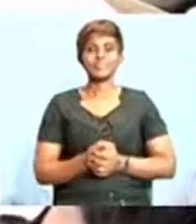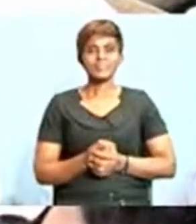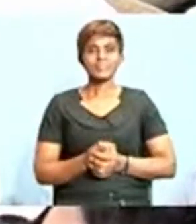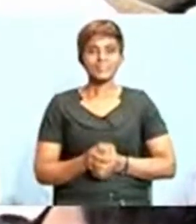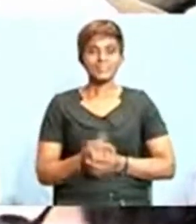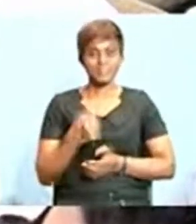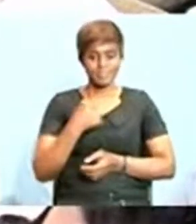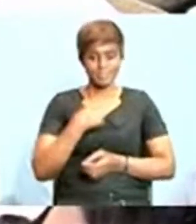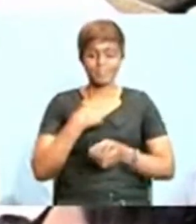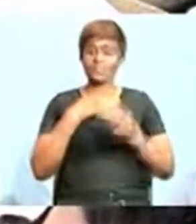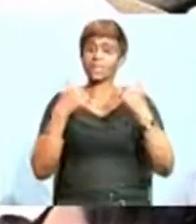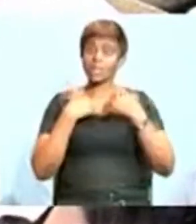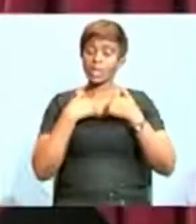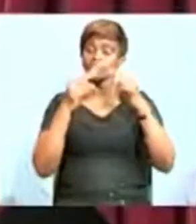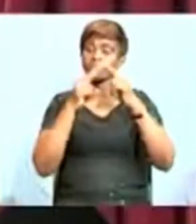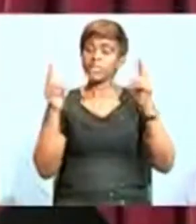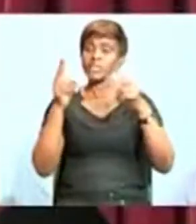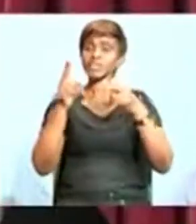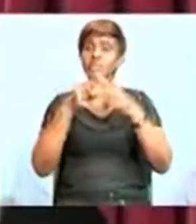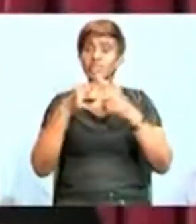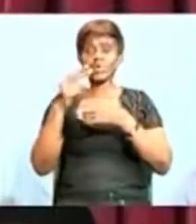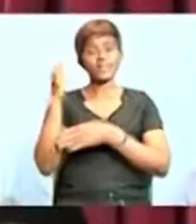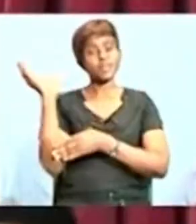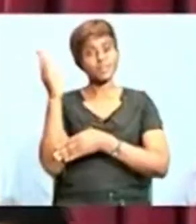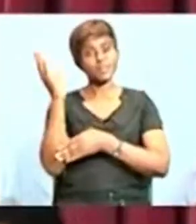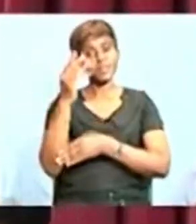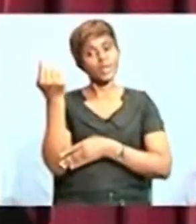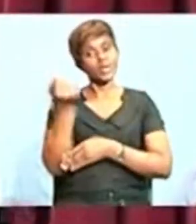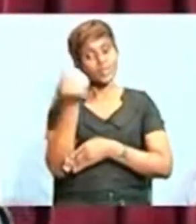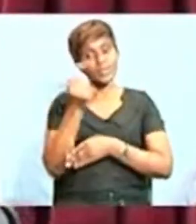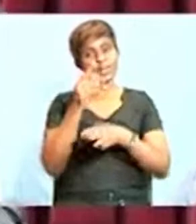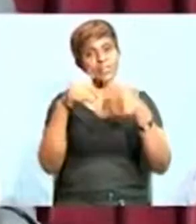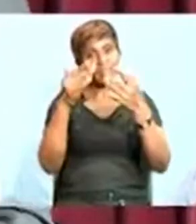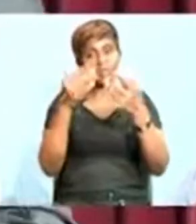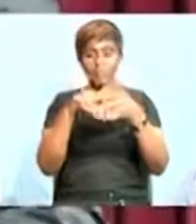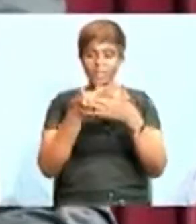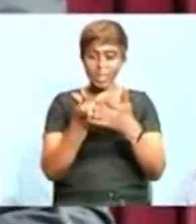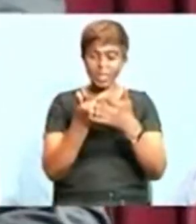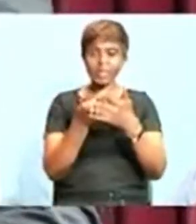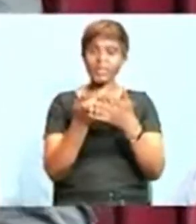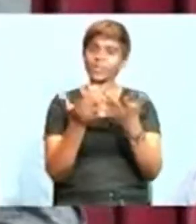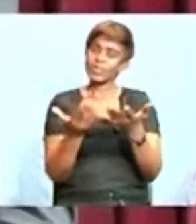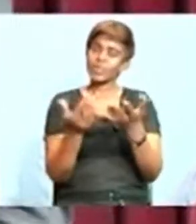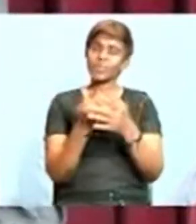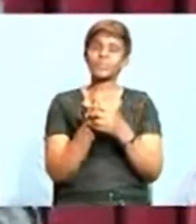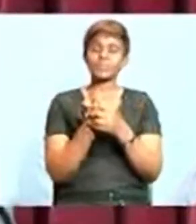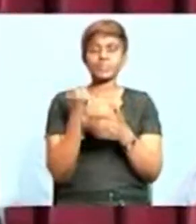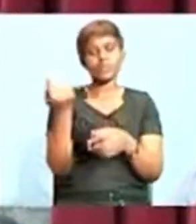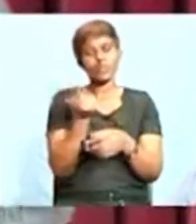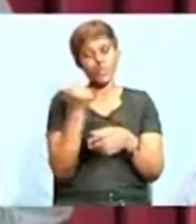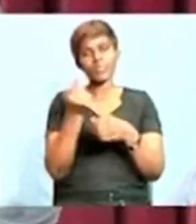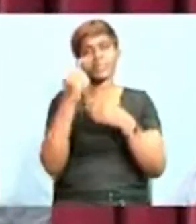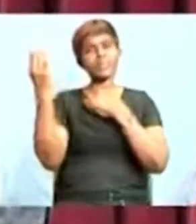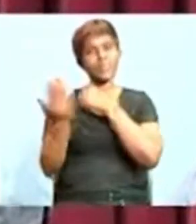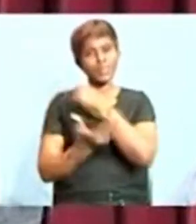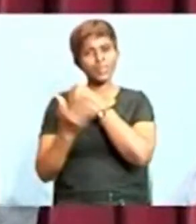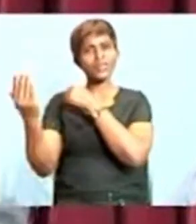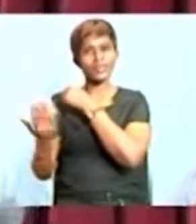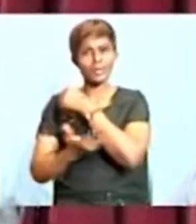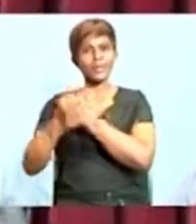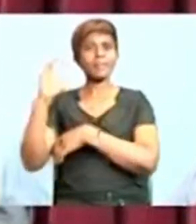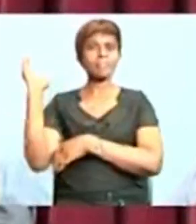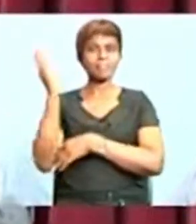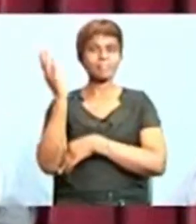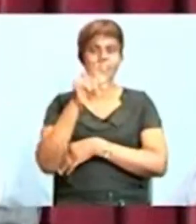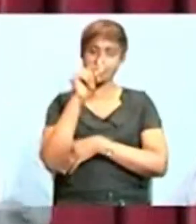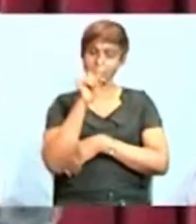I have a very short statement to deliver by way of just welcome remarks, because